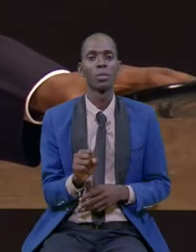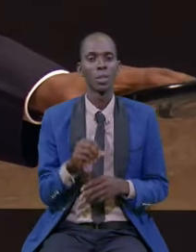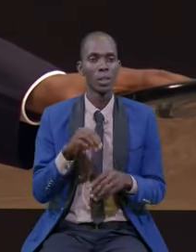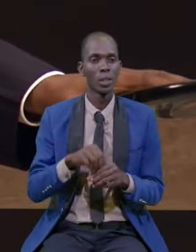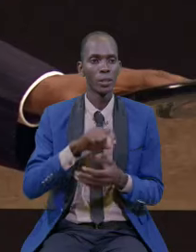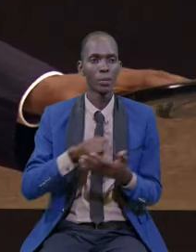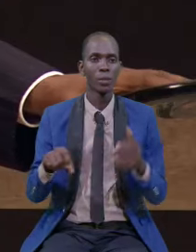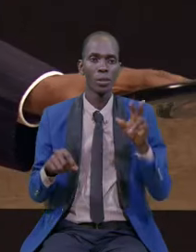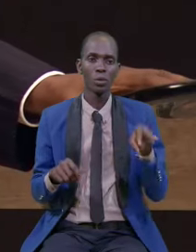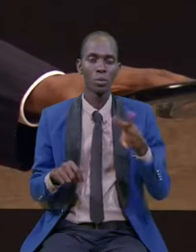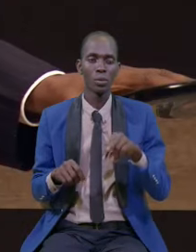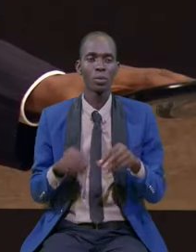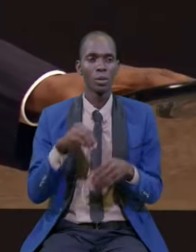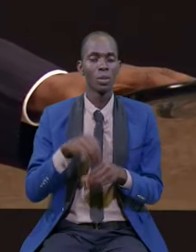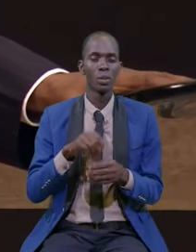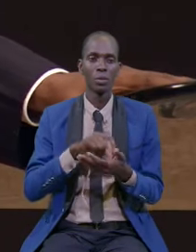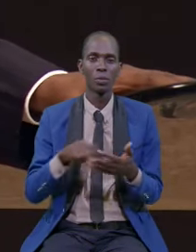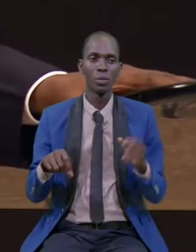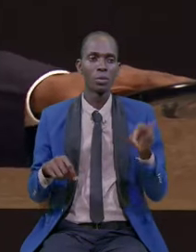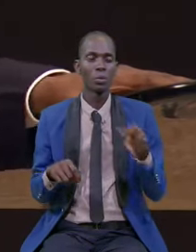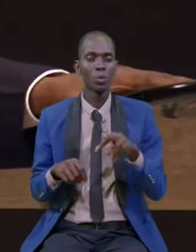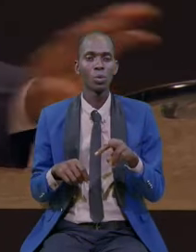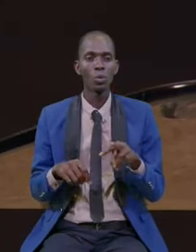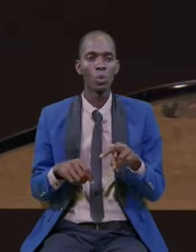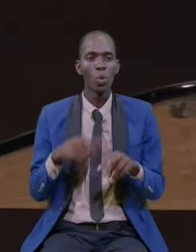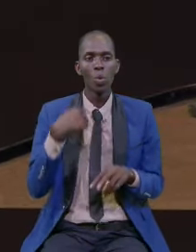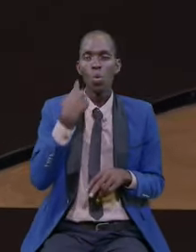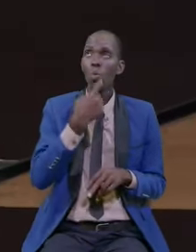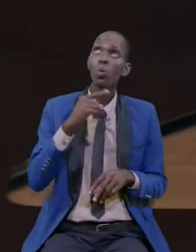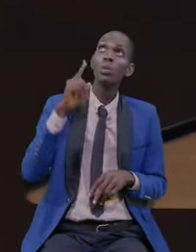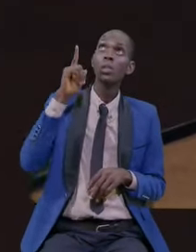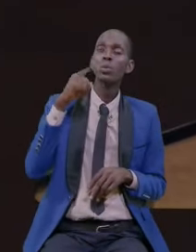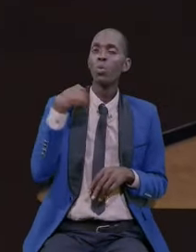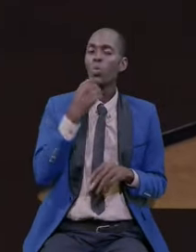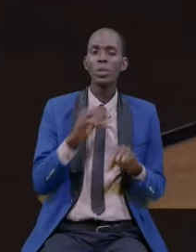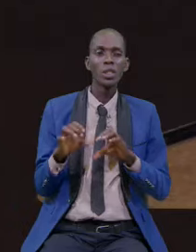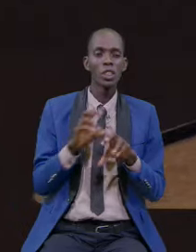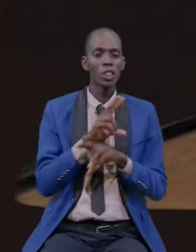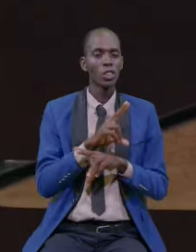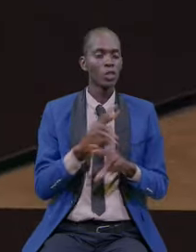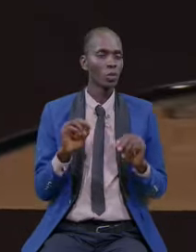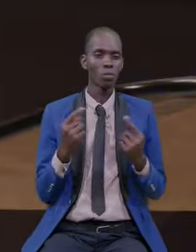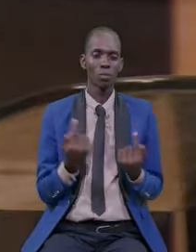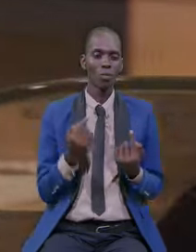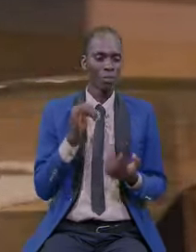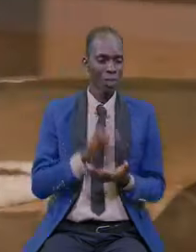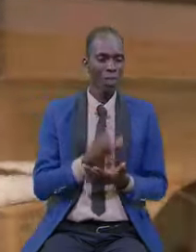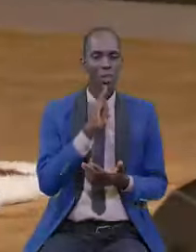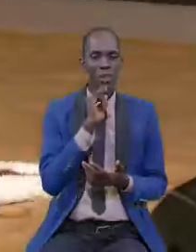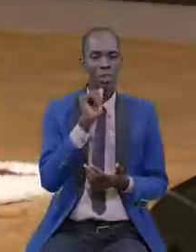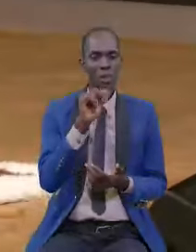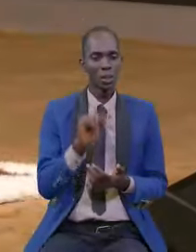verse 22, in verse 22 it says, who did no sin. That's an example for